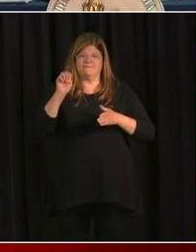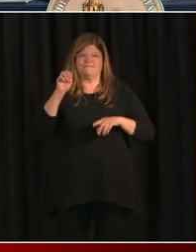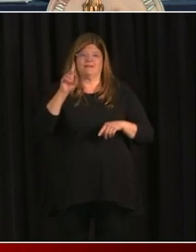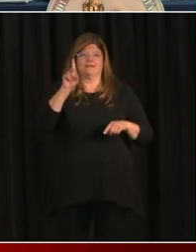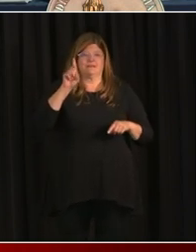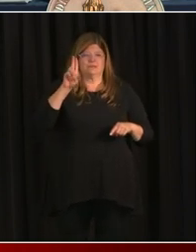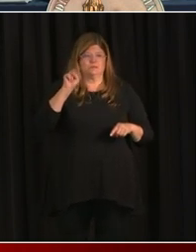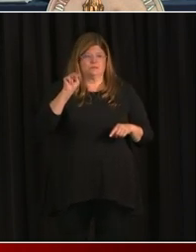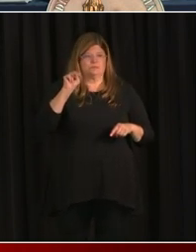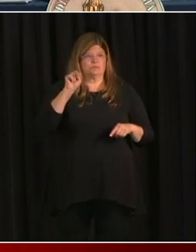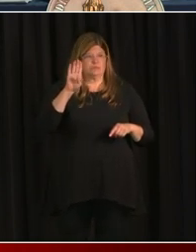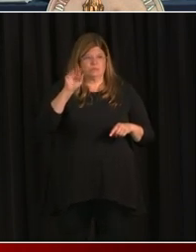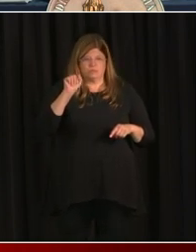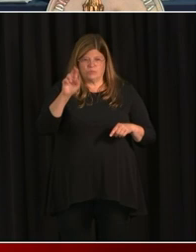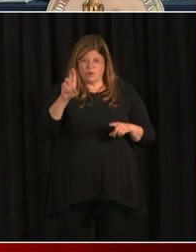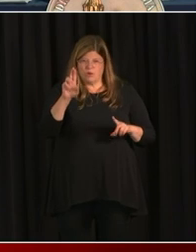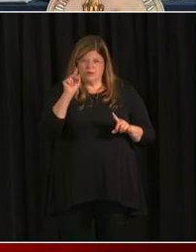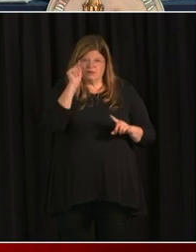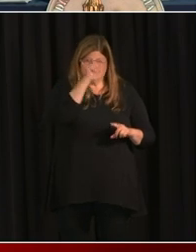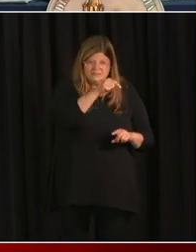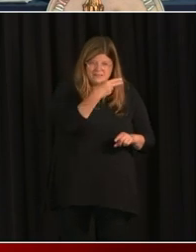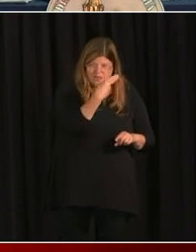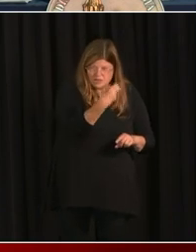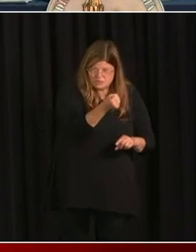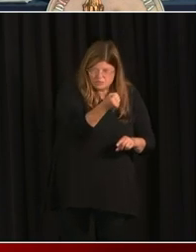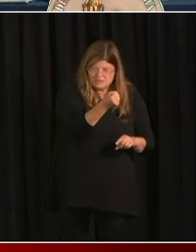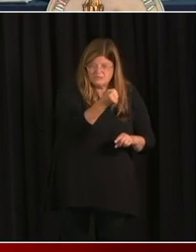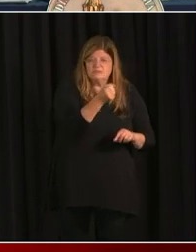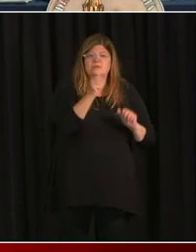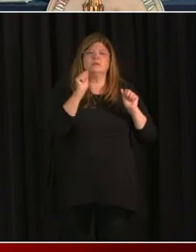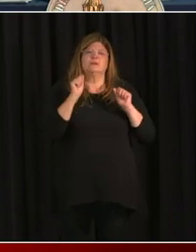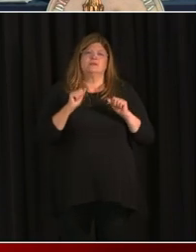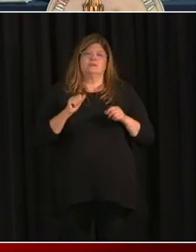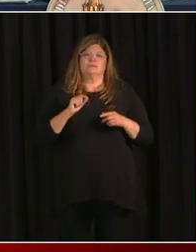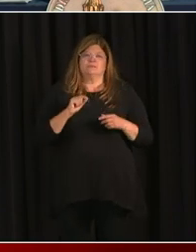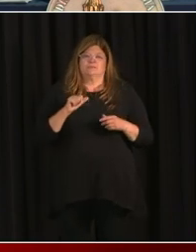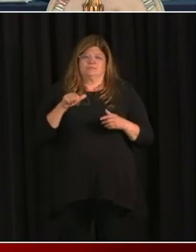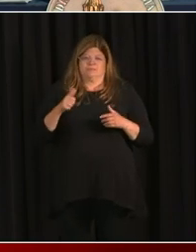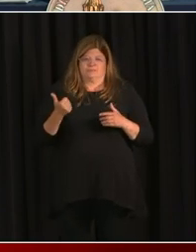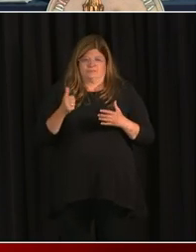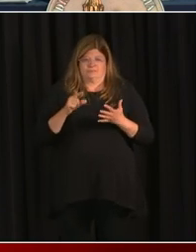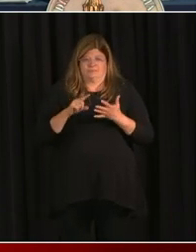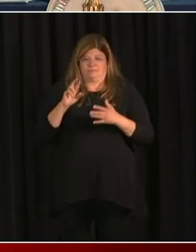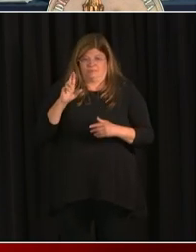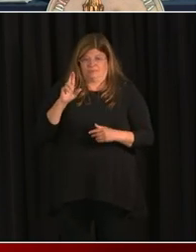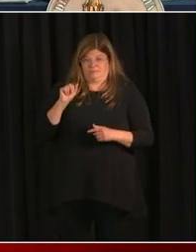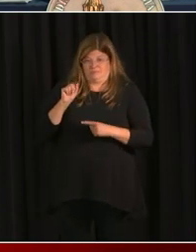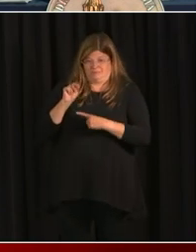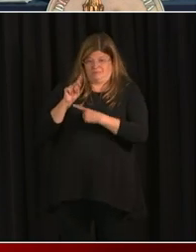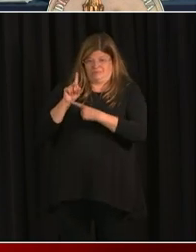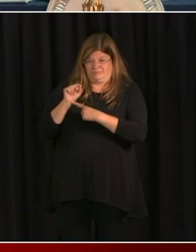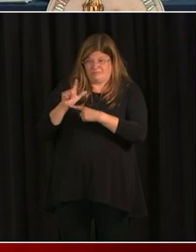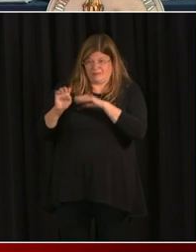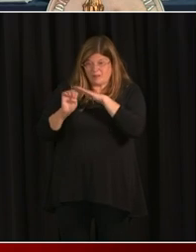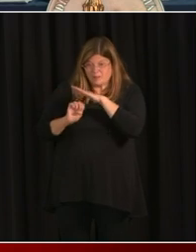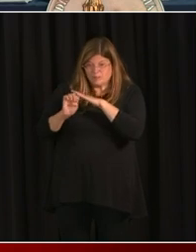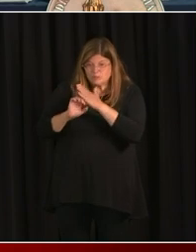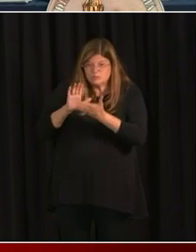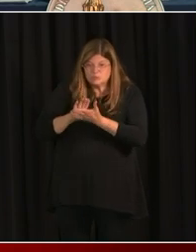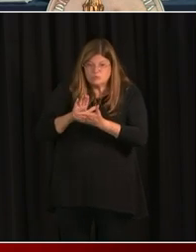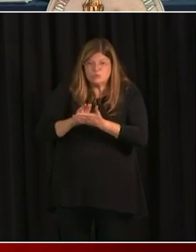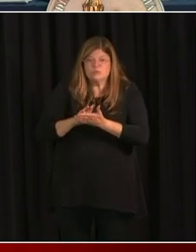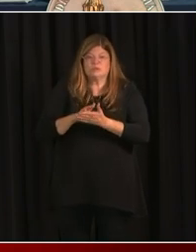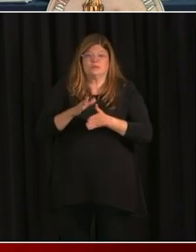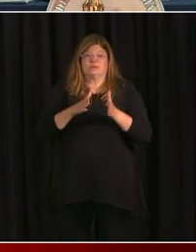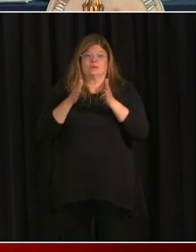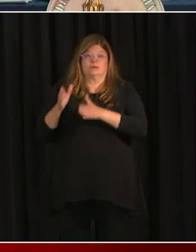Center and Dunbar High School. In Ward 6, Randall Recreation, Seton Elementary, and Watkins Elementary.